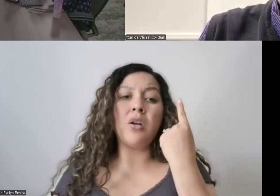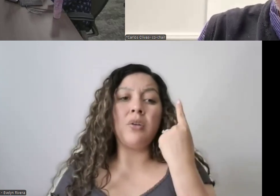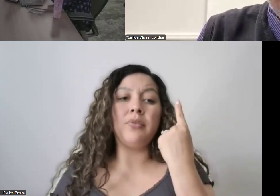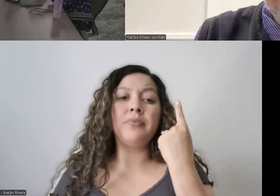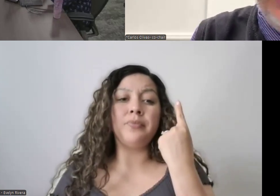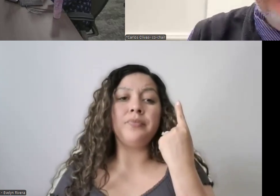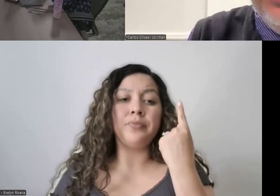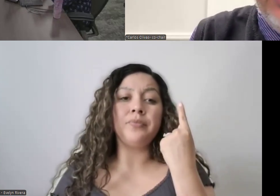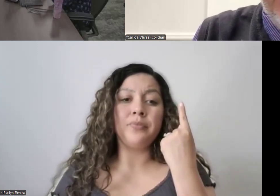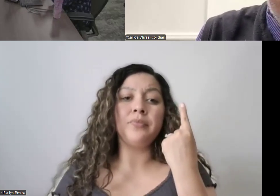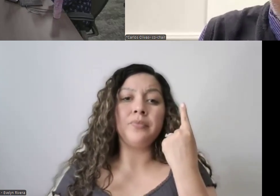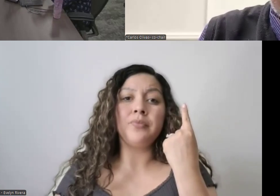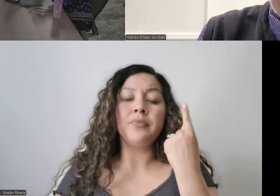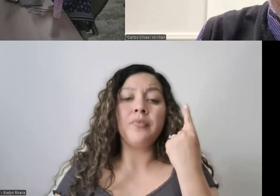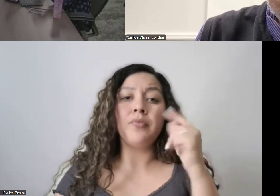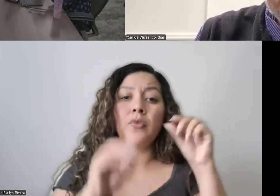was justice and aging,